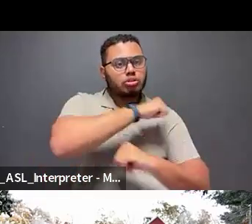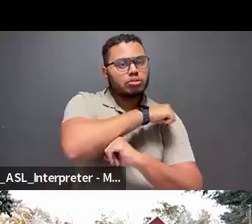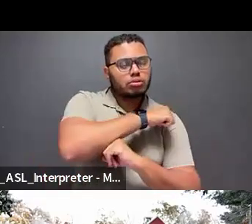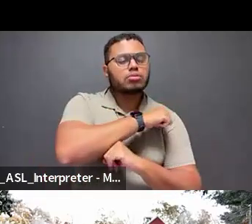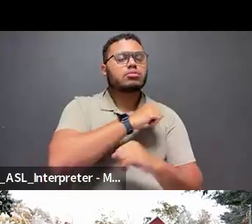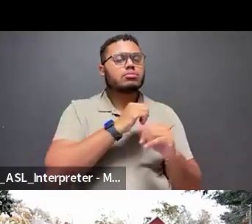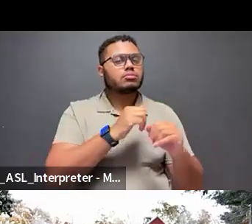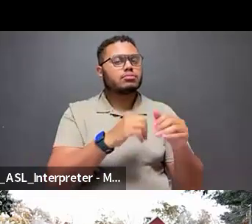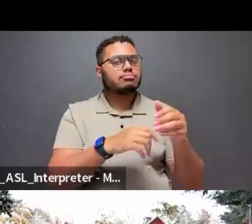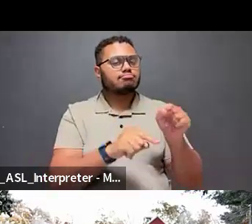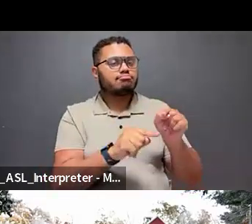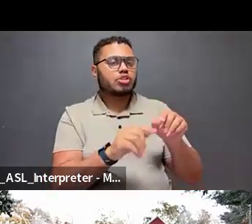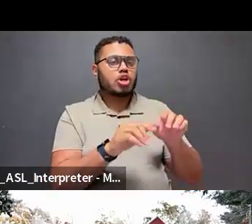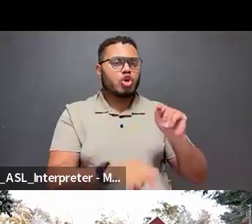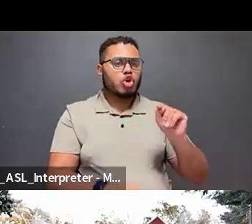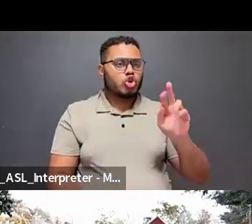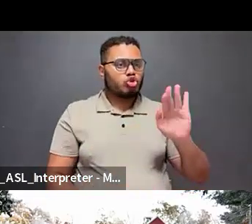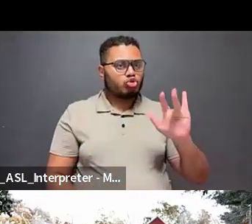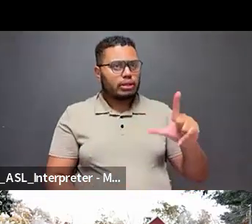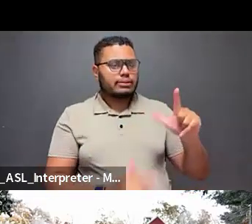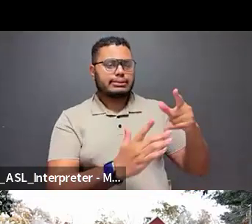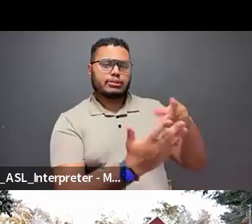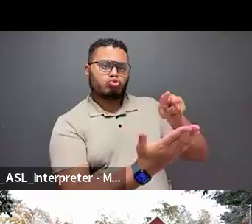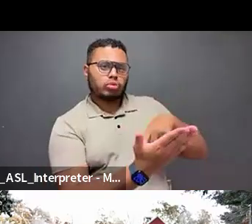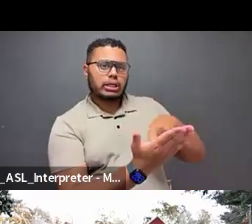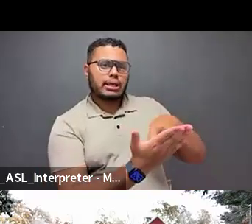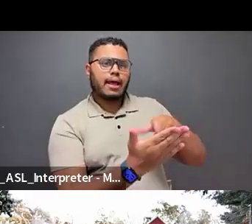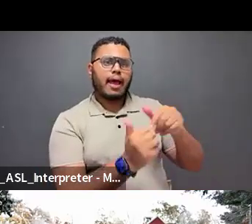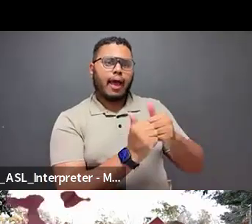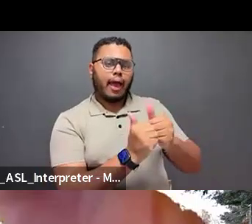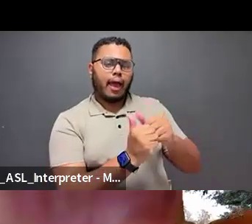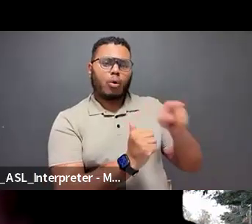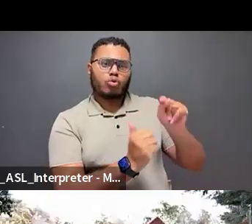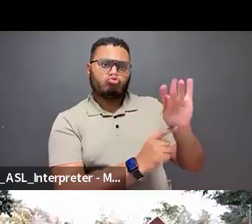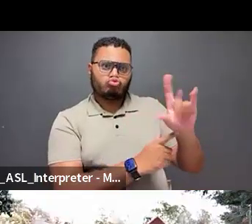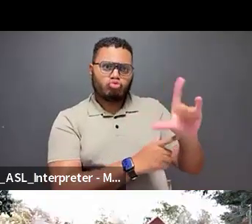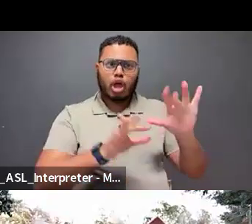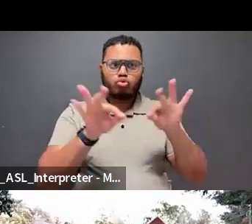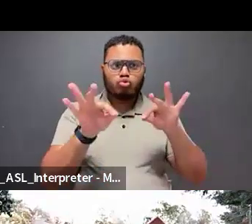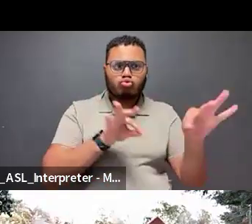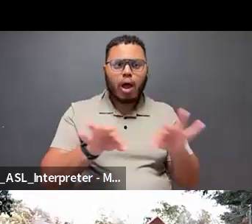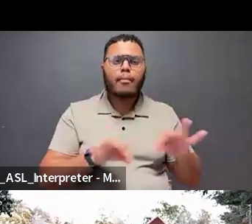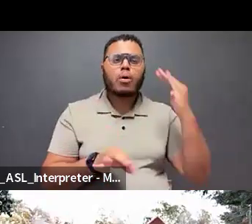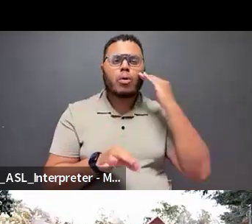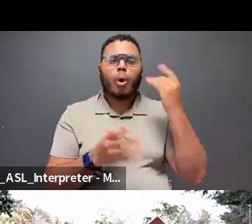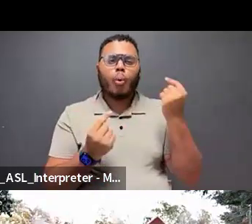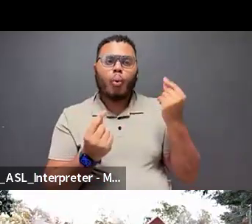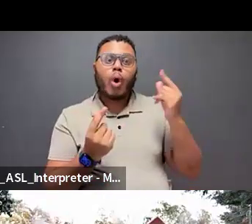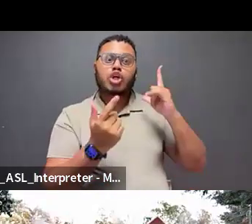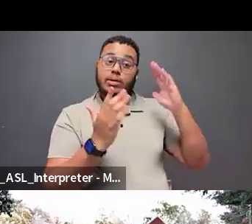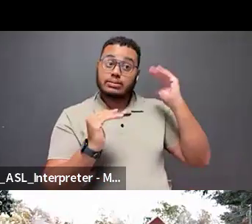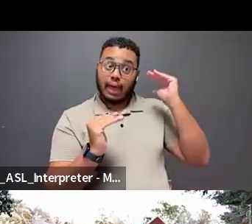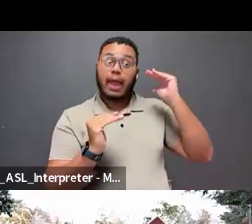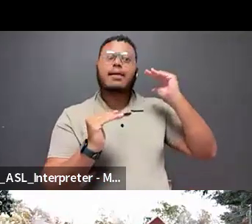is to get trails that when people read about how a trail is described, they know what to expect, and when they get there, it actually is